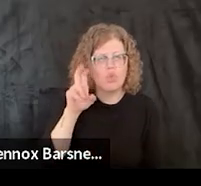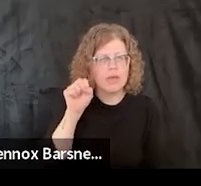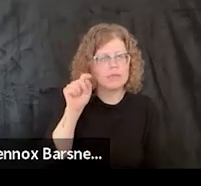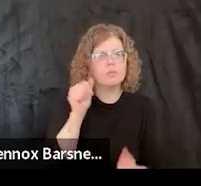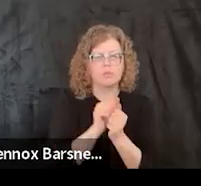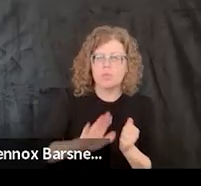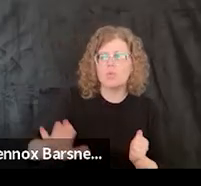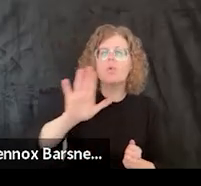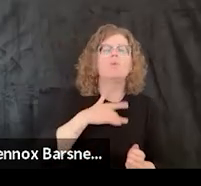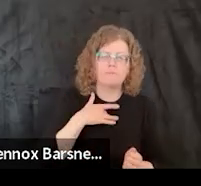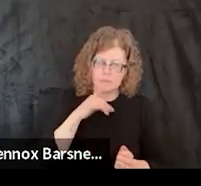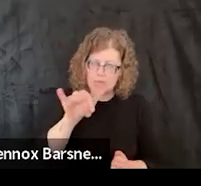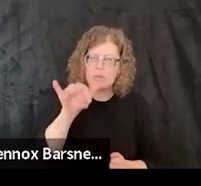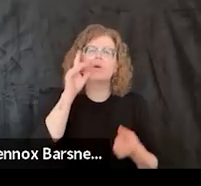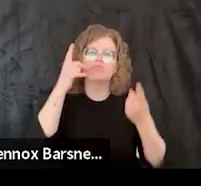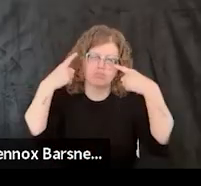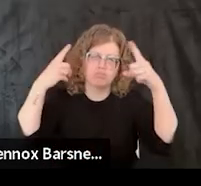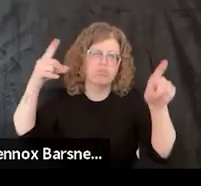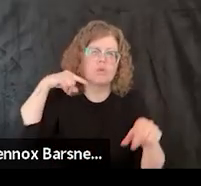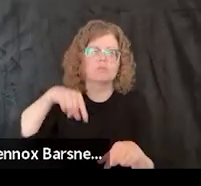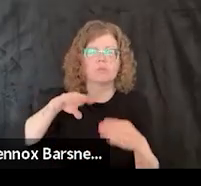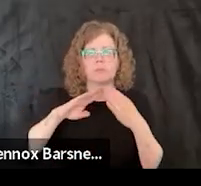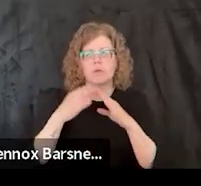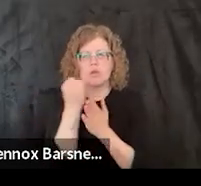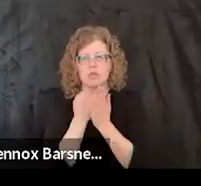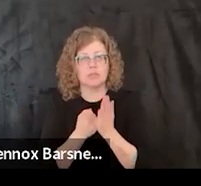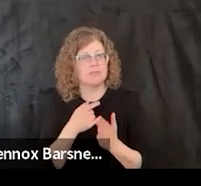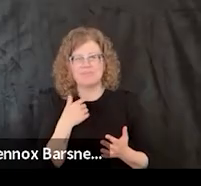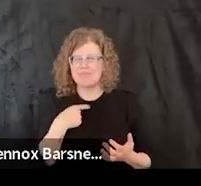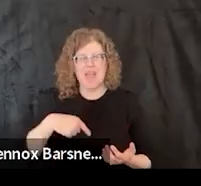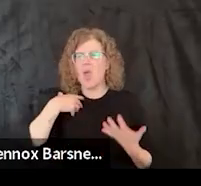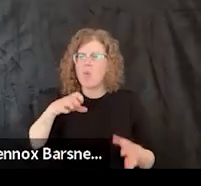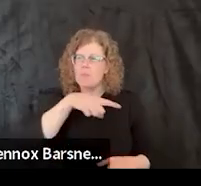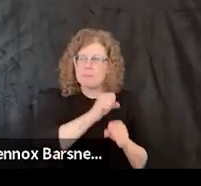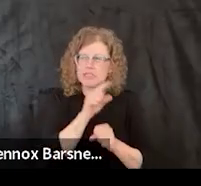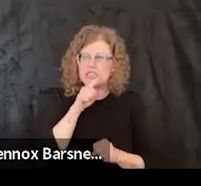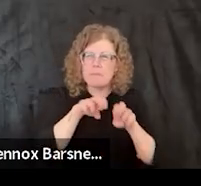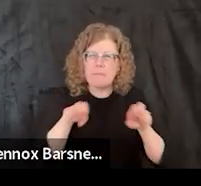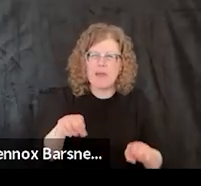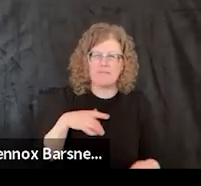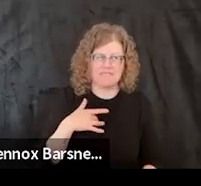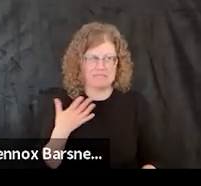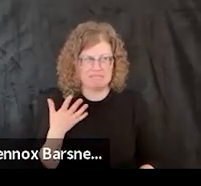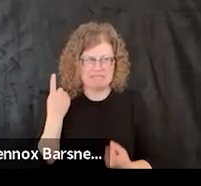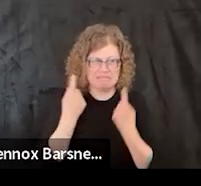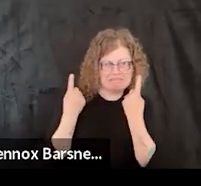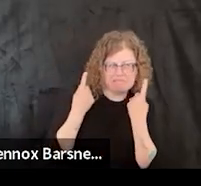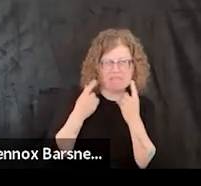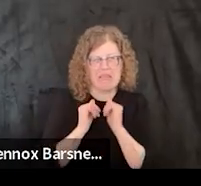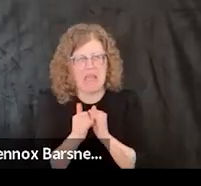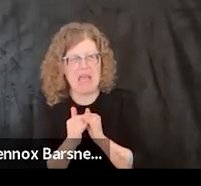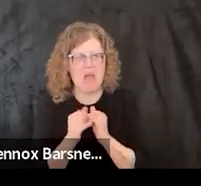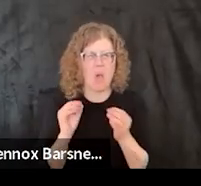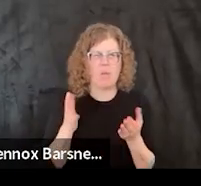They shouldn't be left with lots of questions, confusion, or doubt. They should feel that there is a clear sense of readiness and critical awareness within